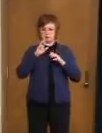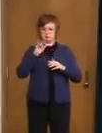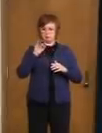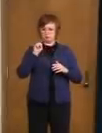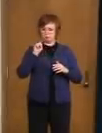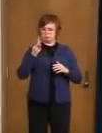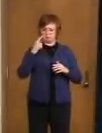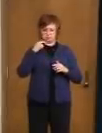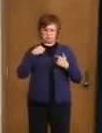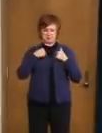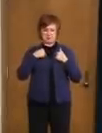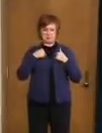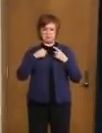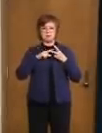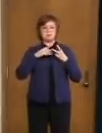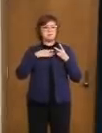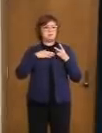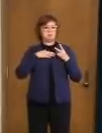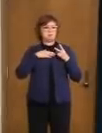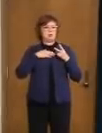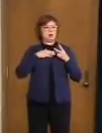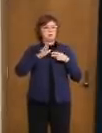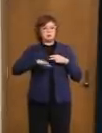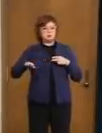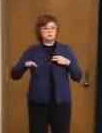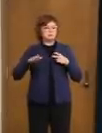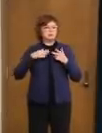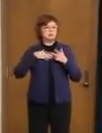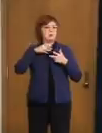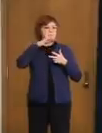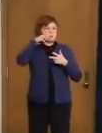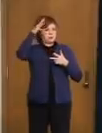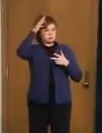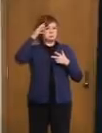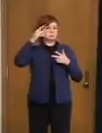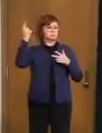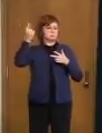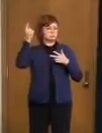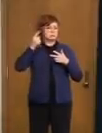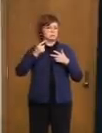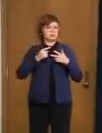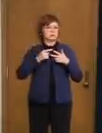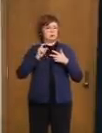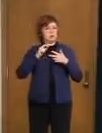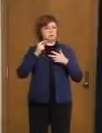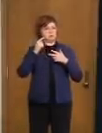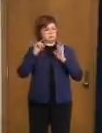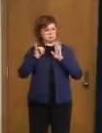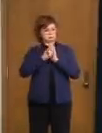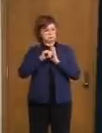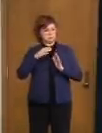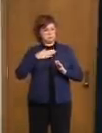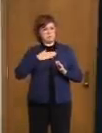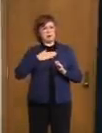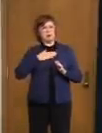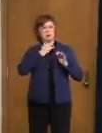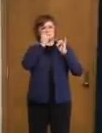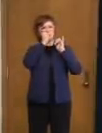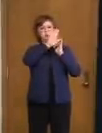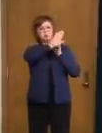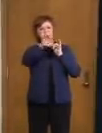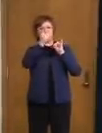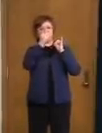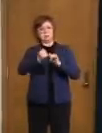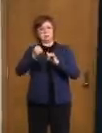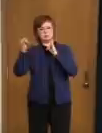risk of others in our household before engaging in such activities. But I think all of that collectively can